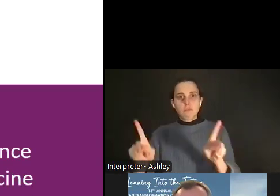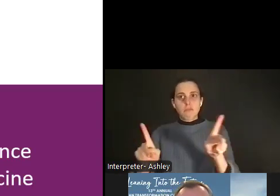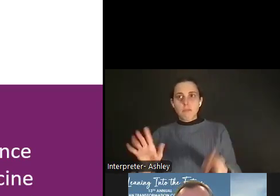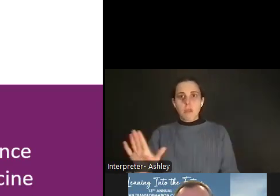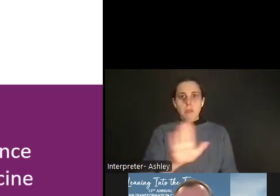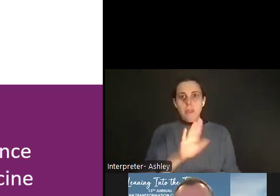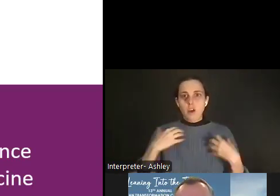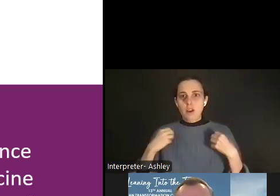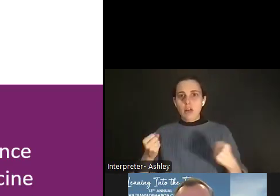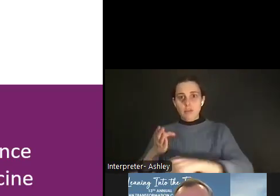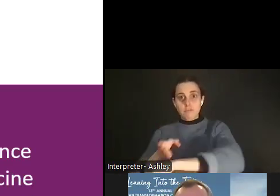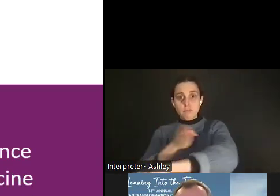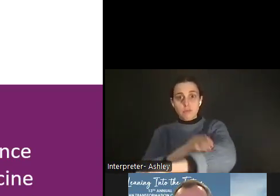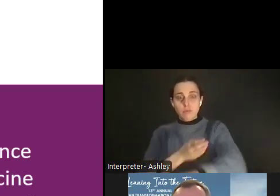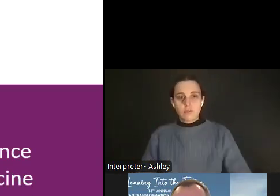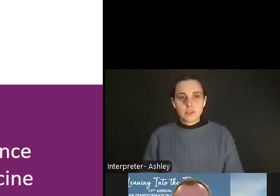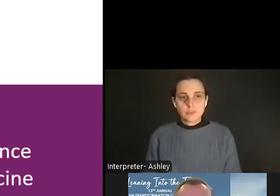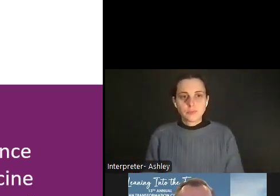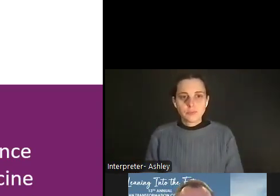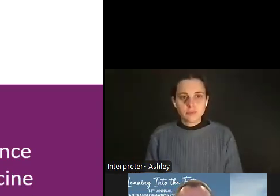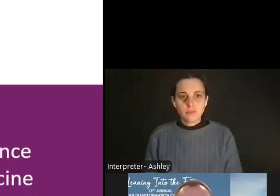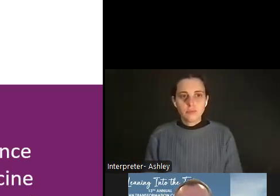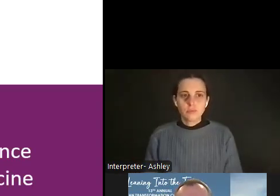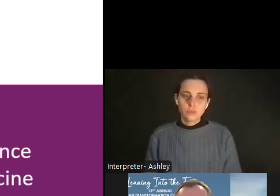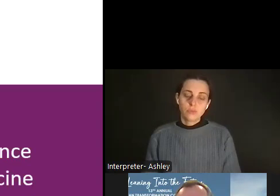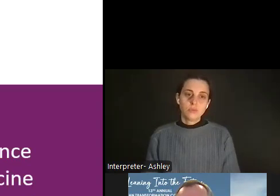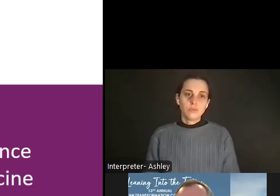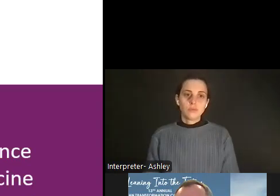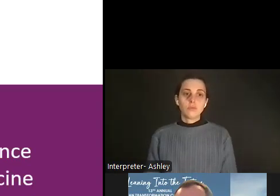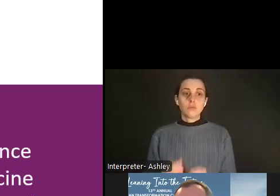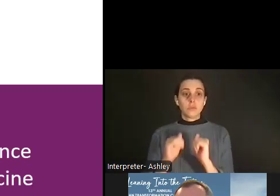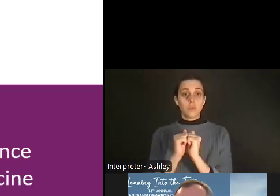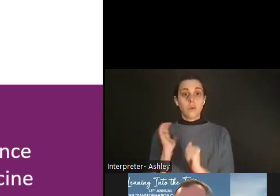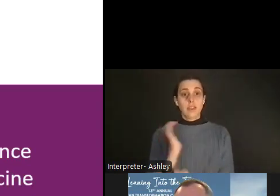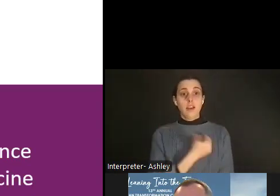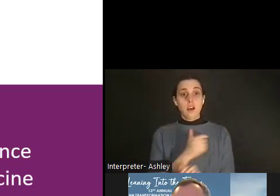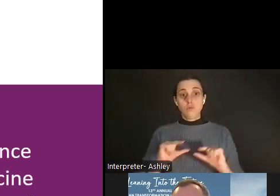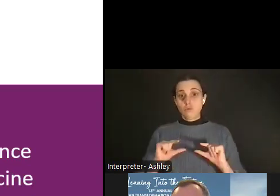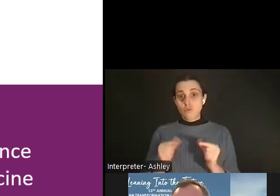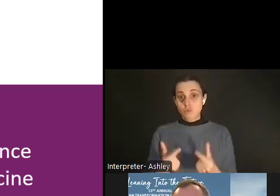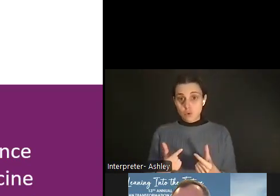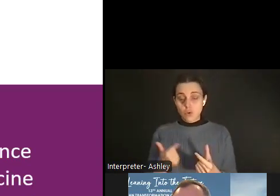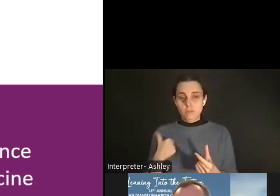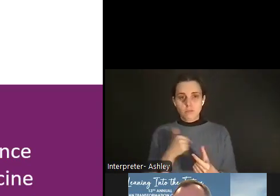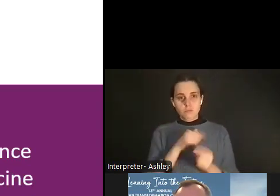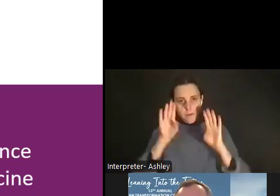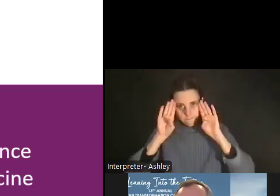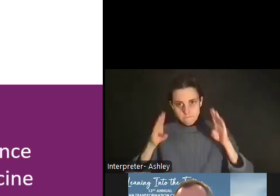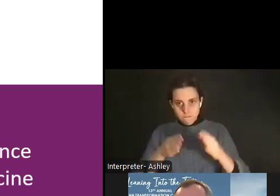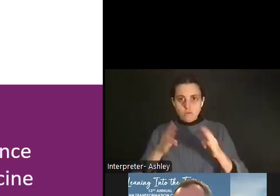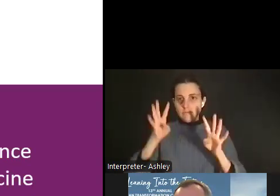our group, FPPS, or Faculty Practice Plan Services, is through innovation and business excellence.